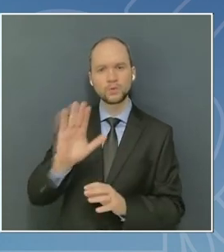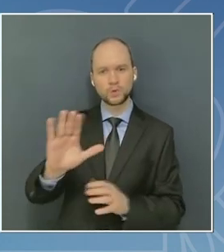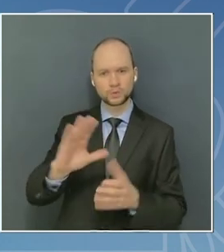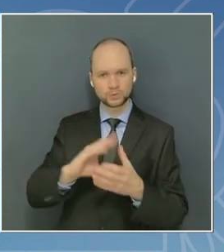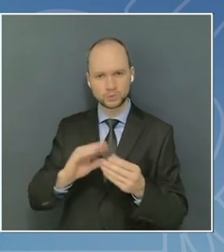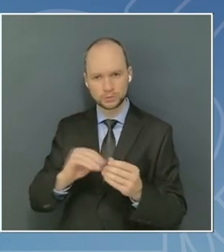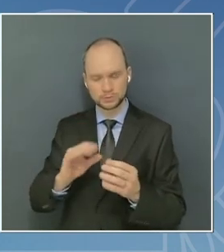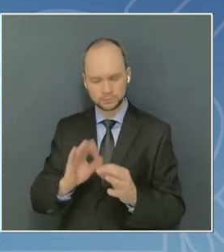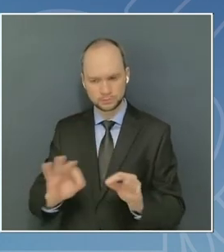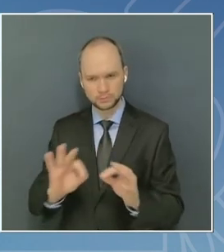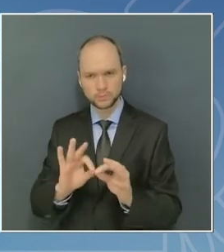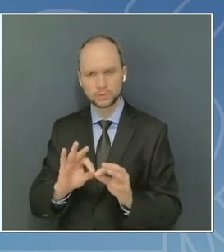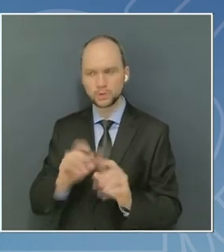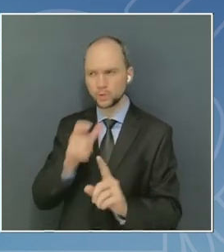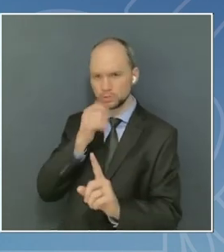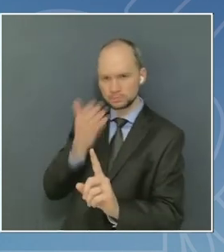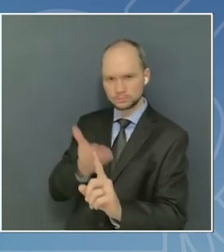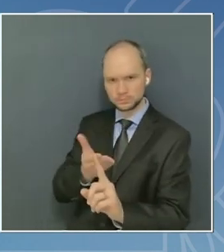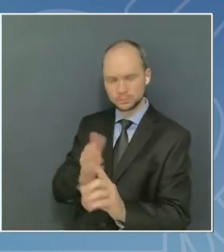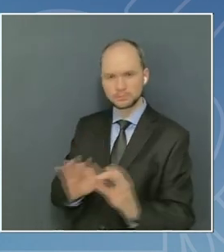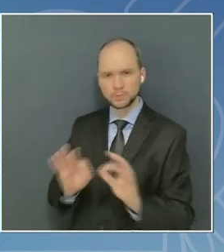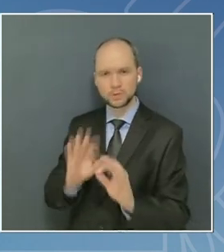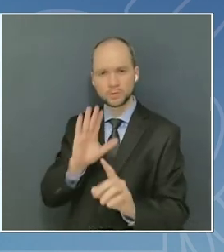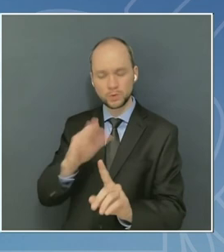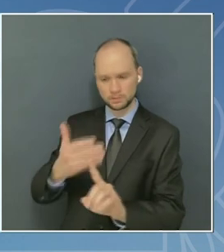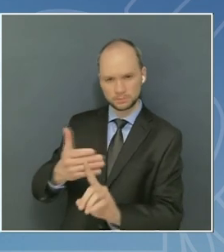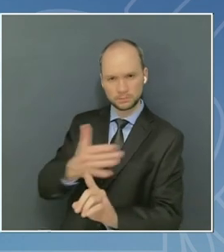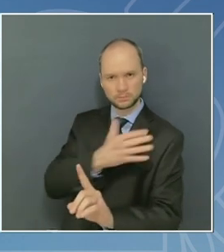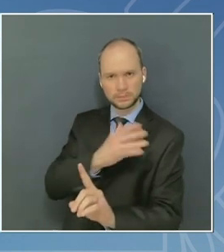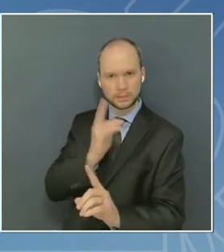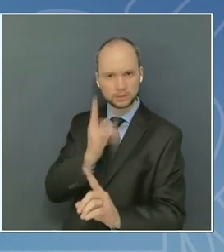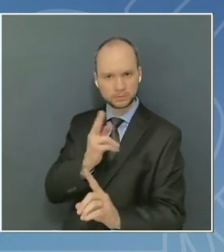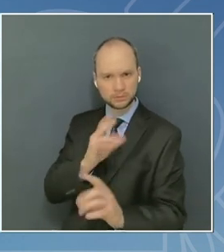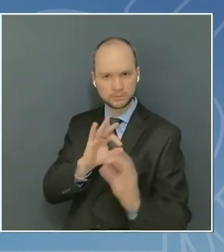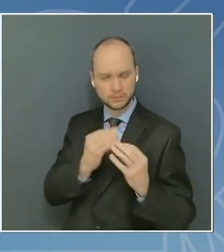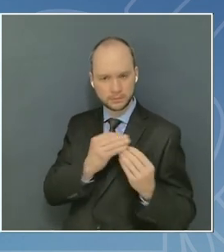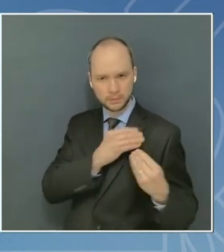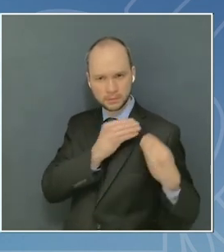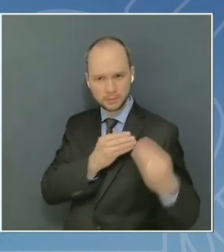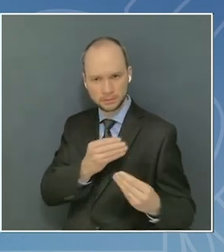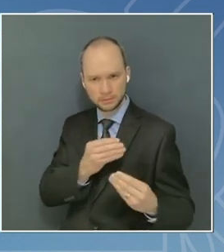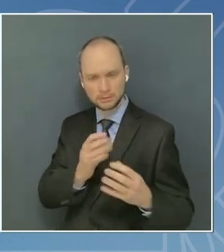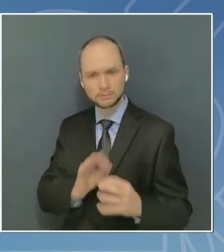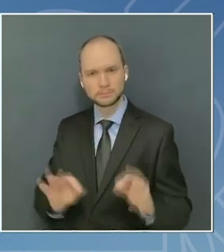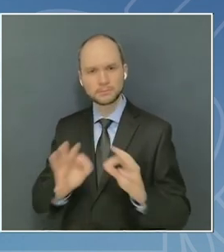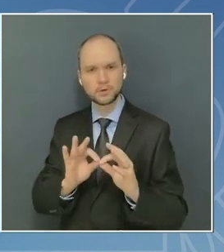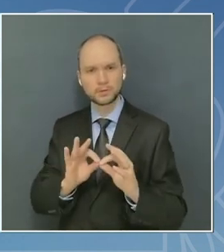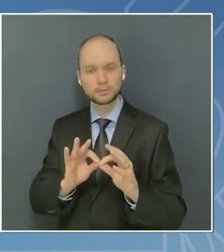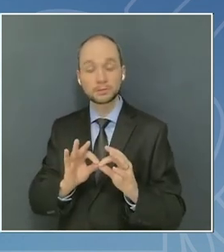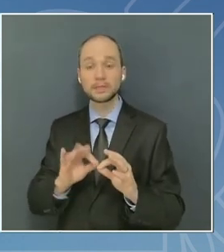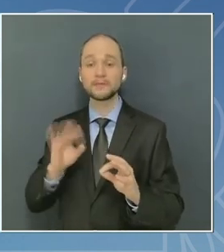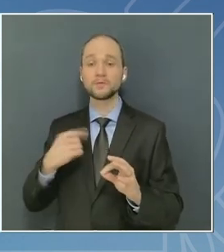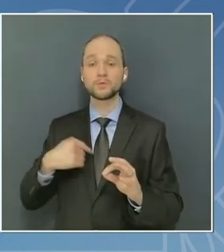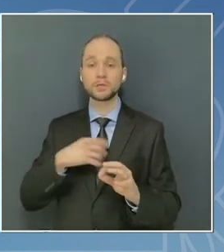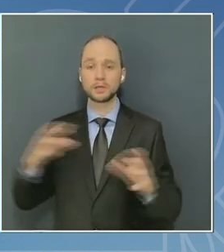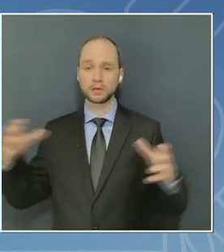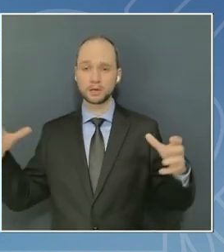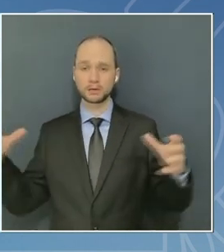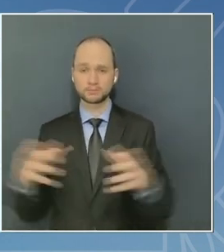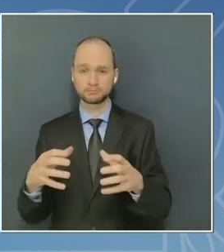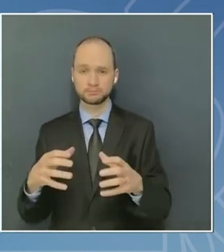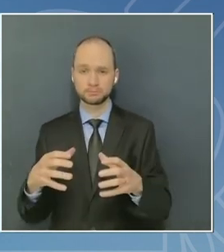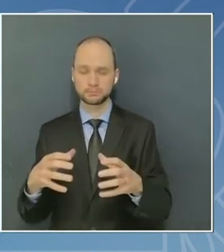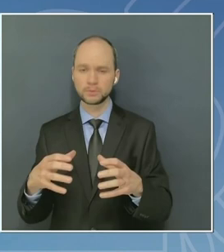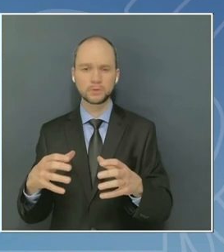matter, your pain matters, your heritage matters, and that, you know, no one is powerless when we come together, and no one is invisible